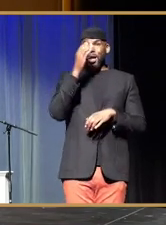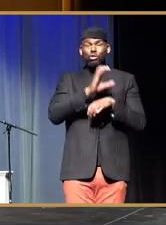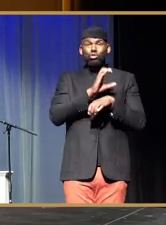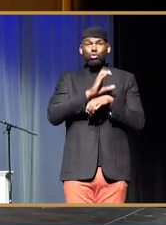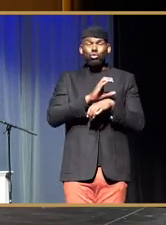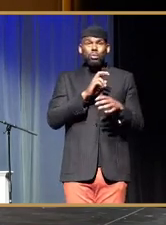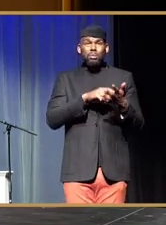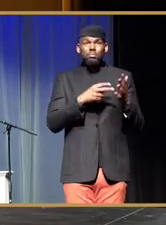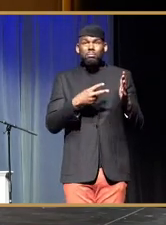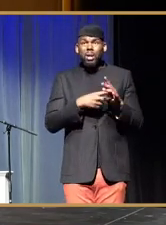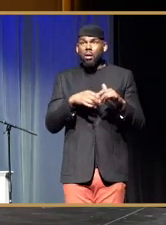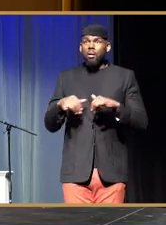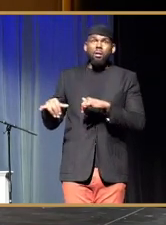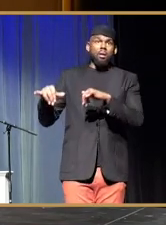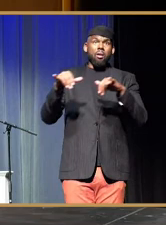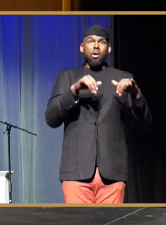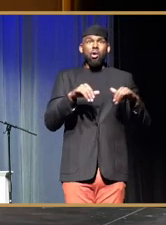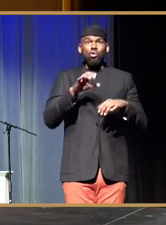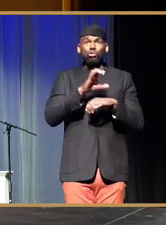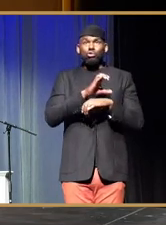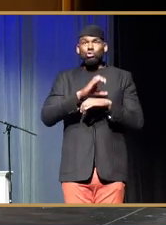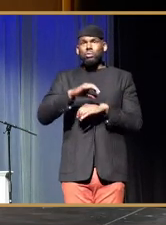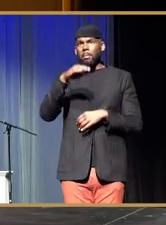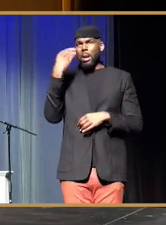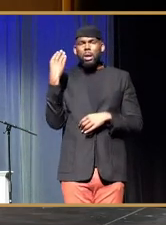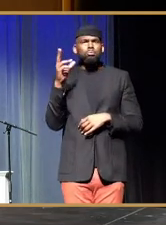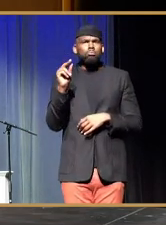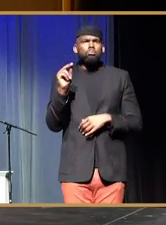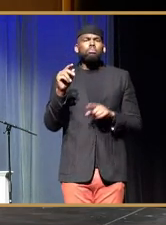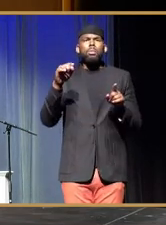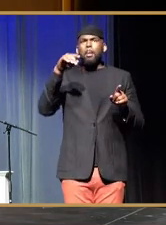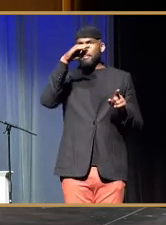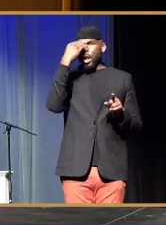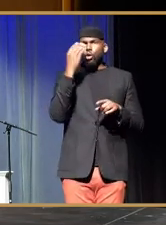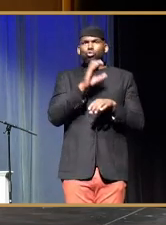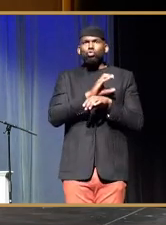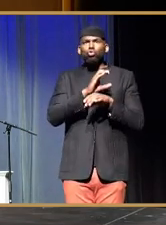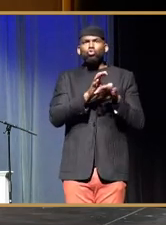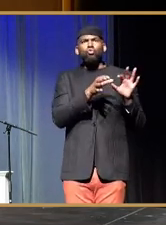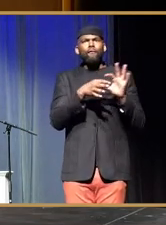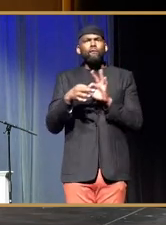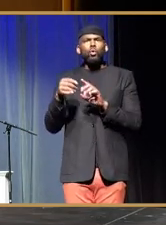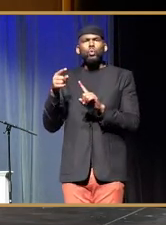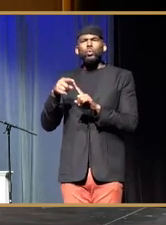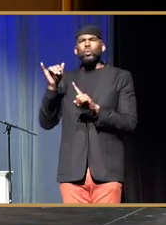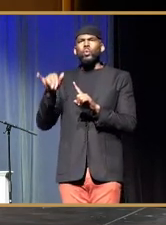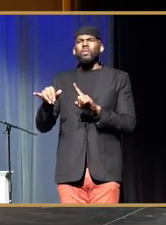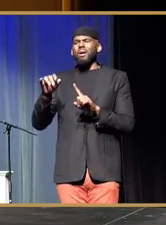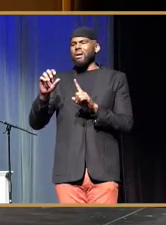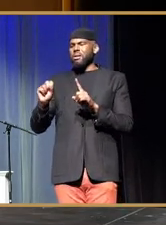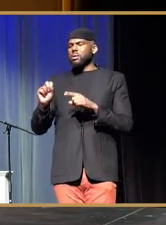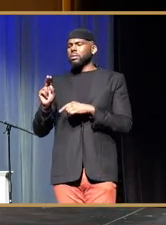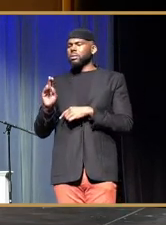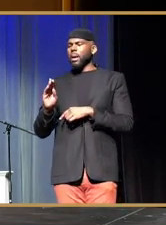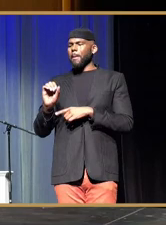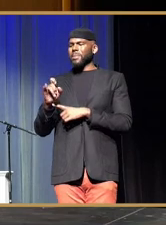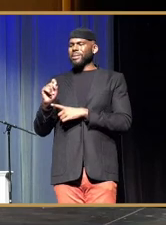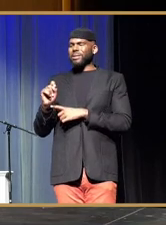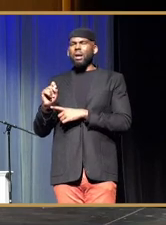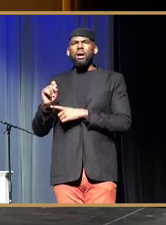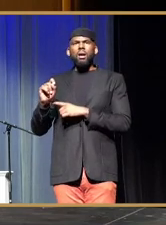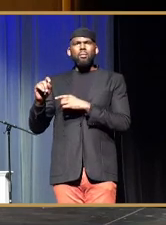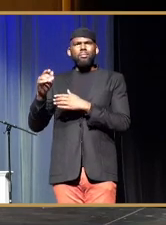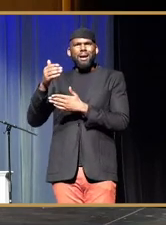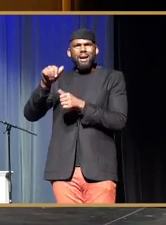not mean all churches of blacks. The black church for me refers to that subset of African American